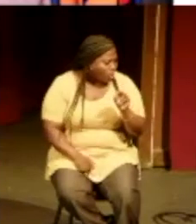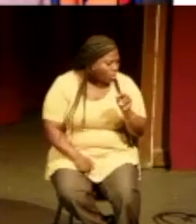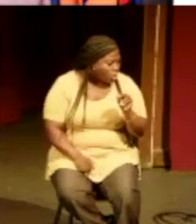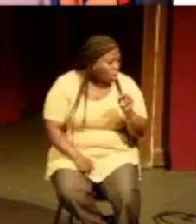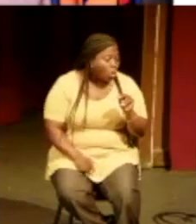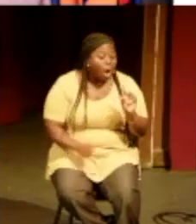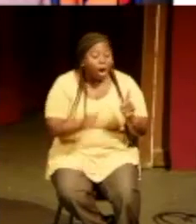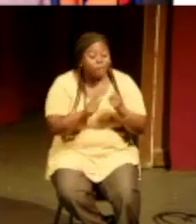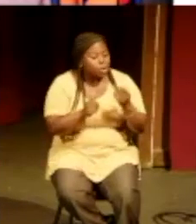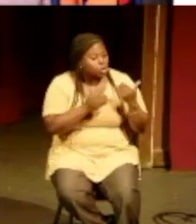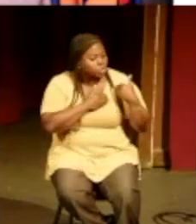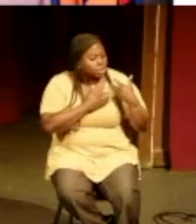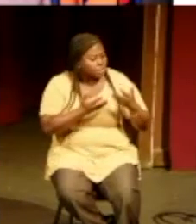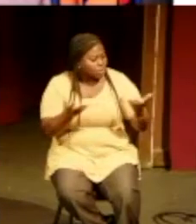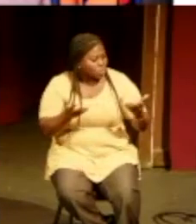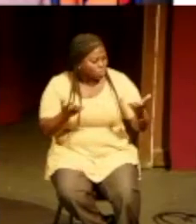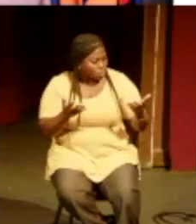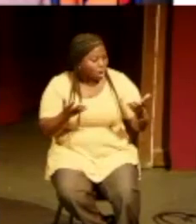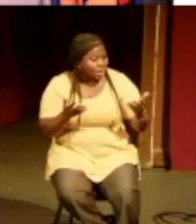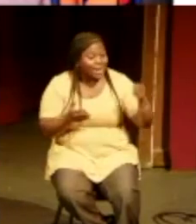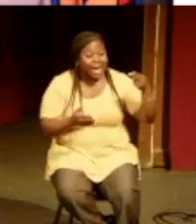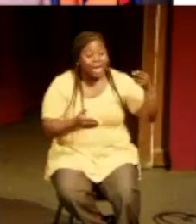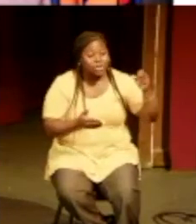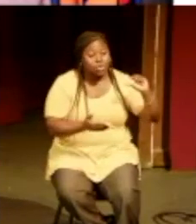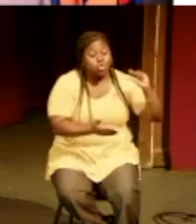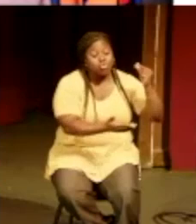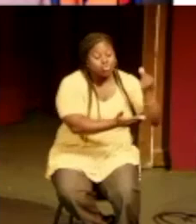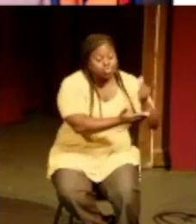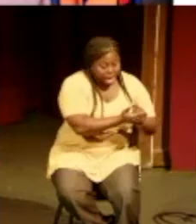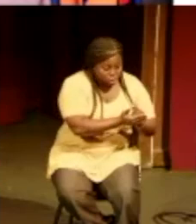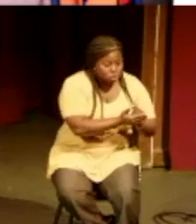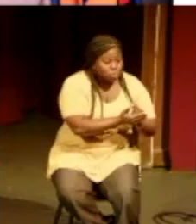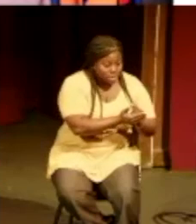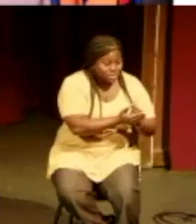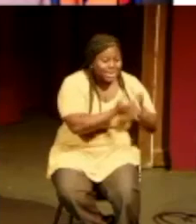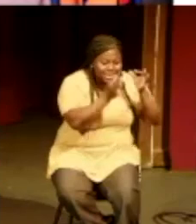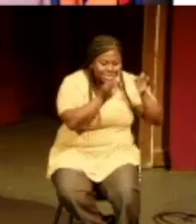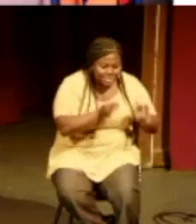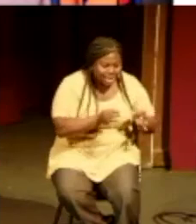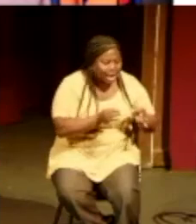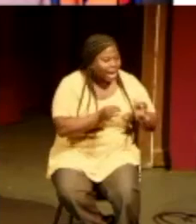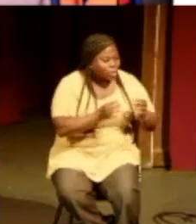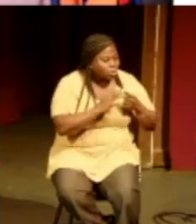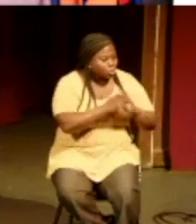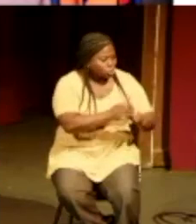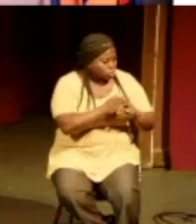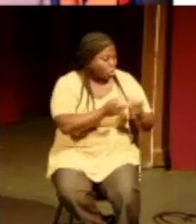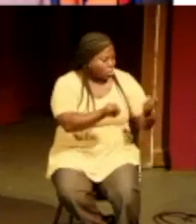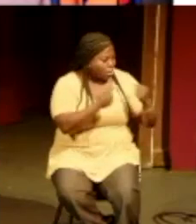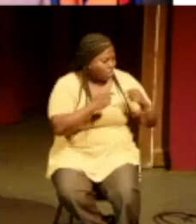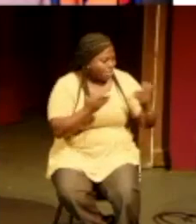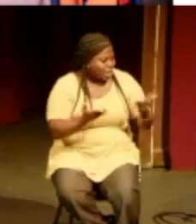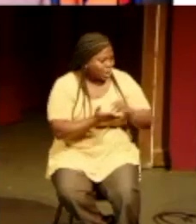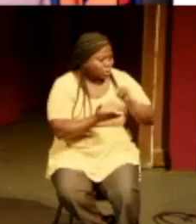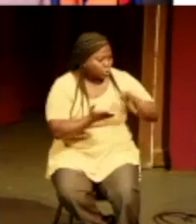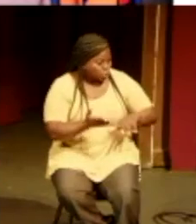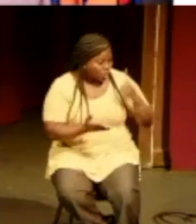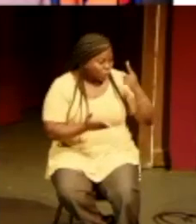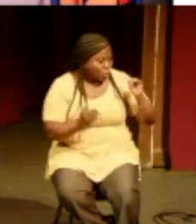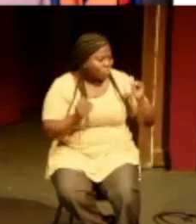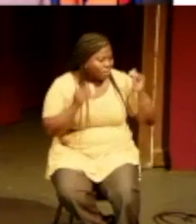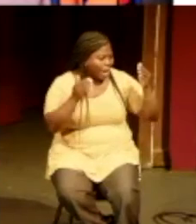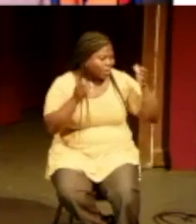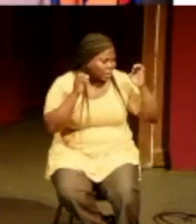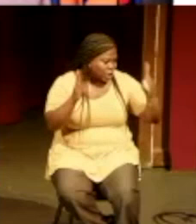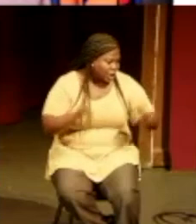first responsibility is high school graduates that are coming here for their higher ed. But I also really